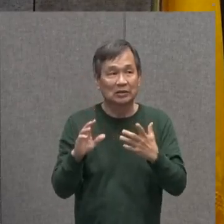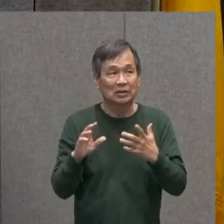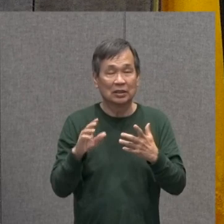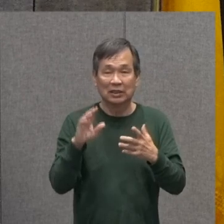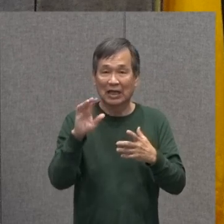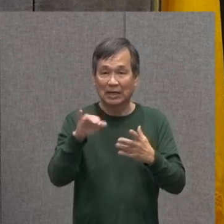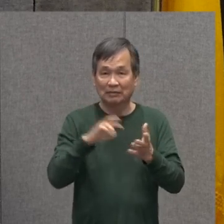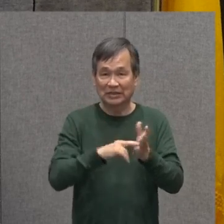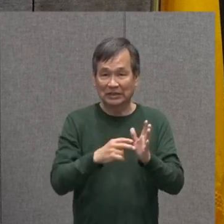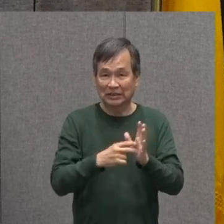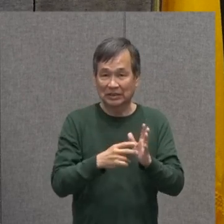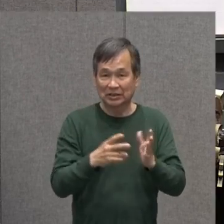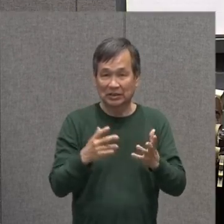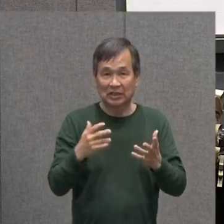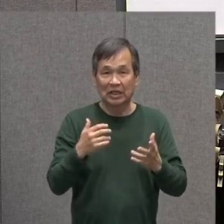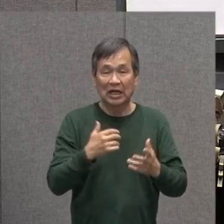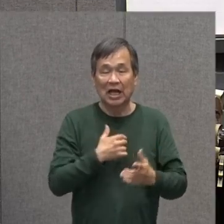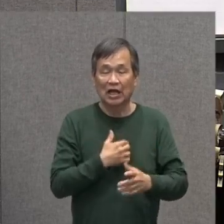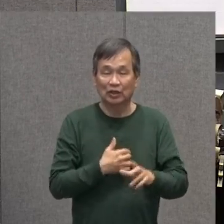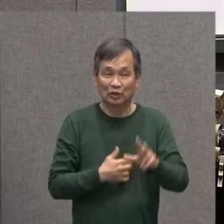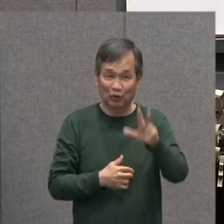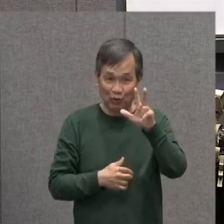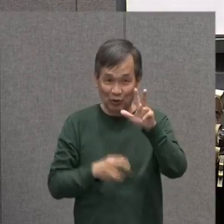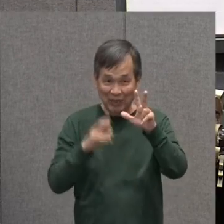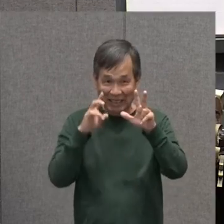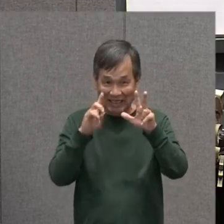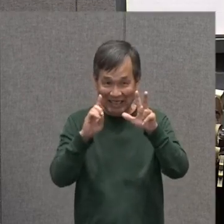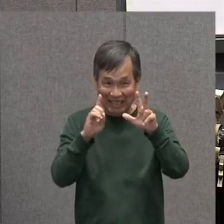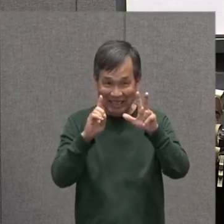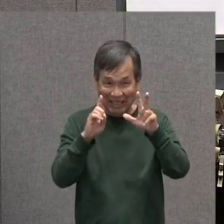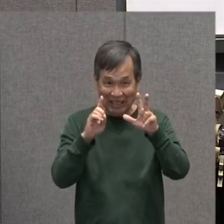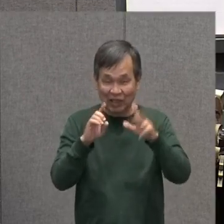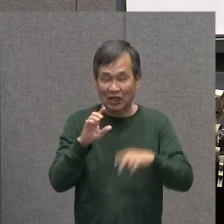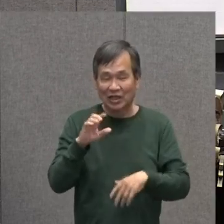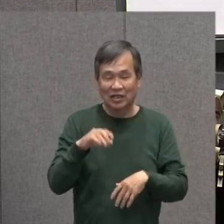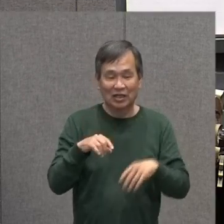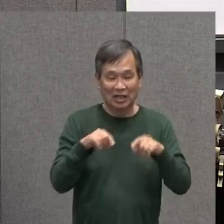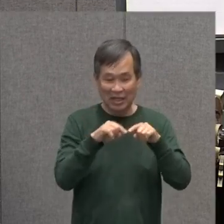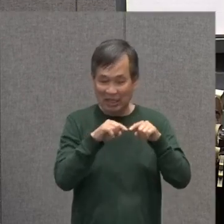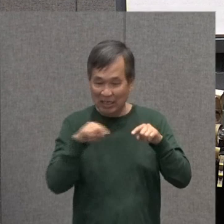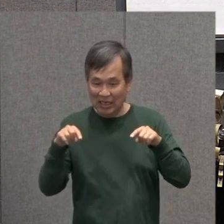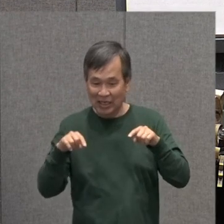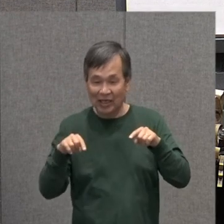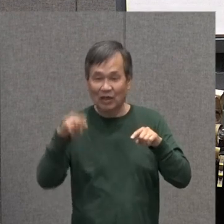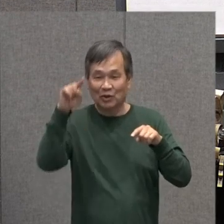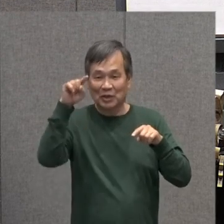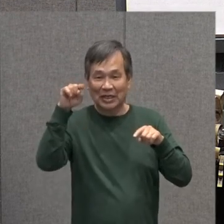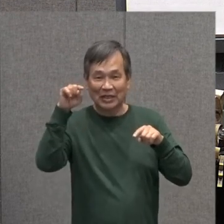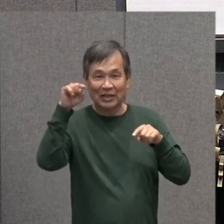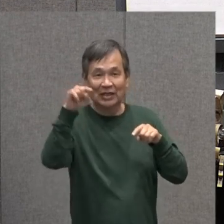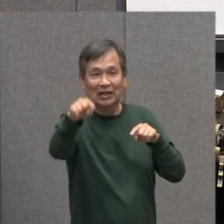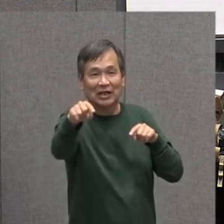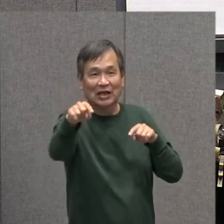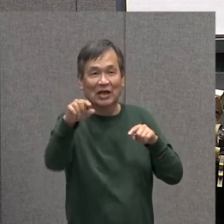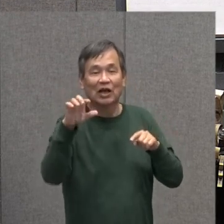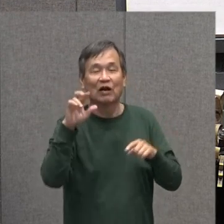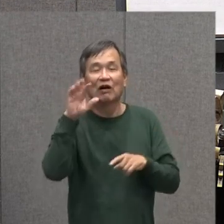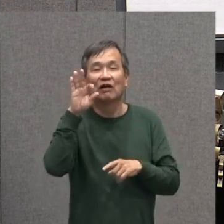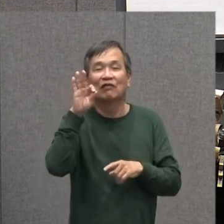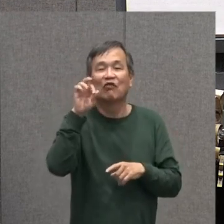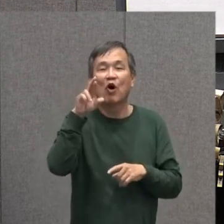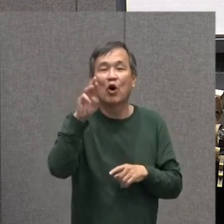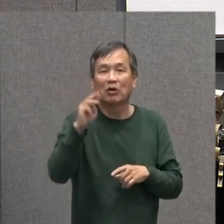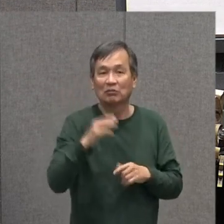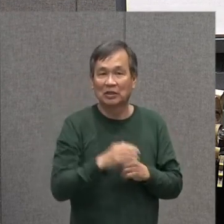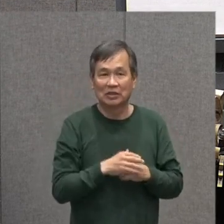has length and width and depth, okay? So those are the three dimensions. When something has form, you want to